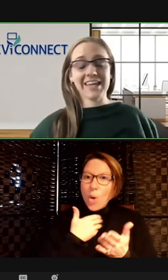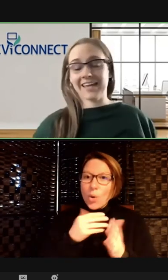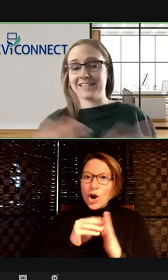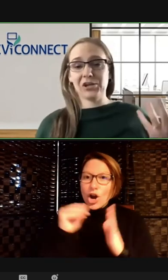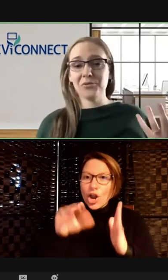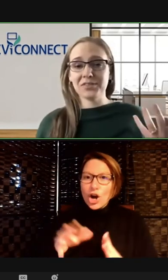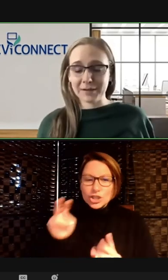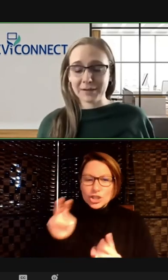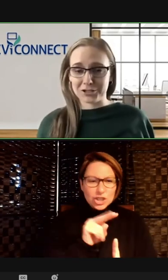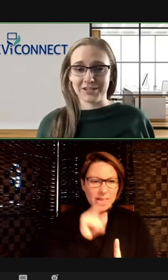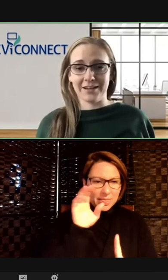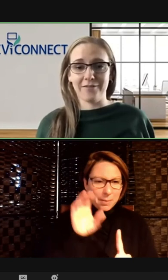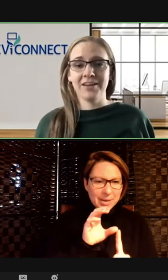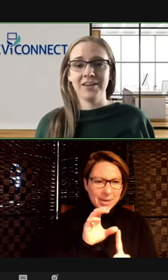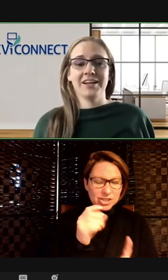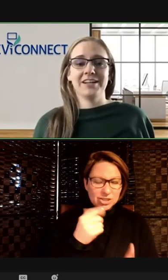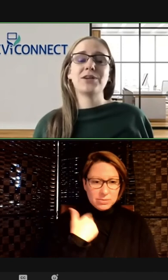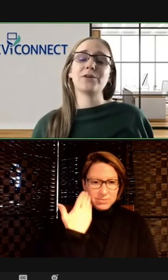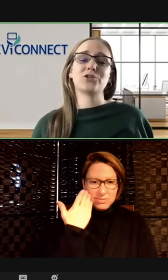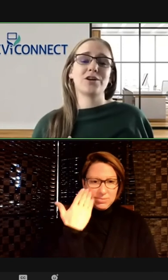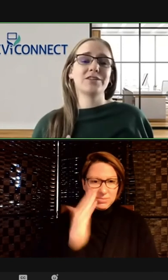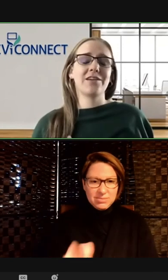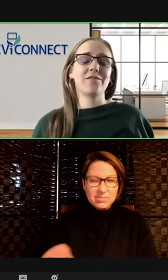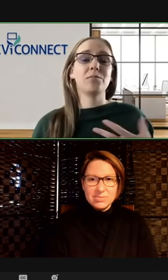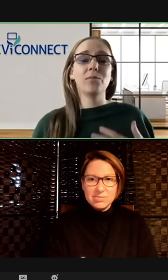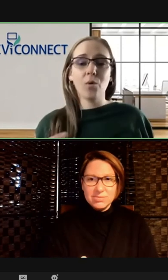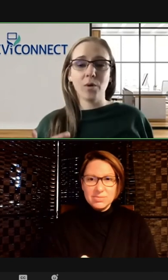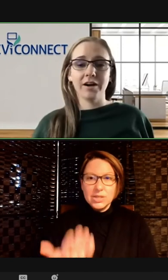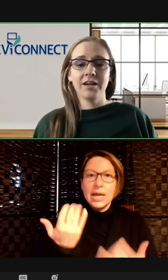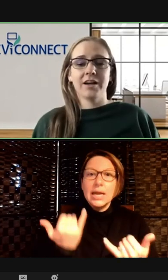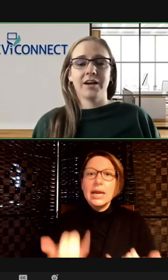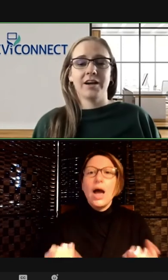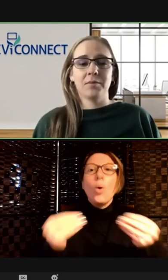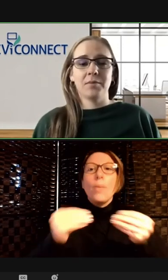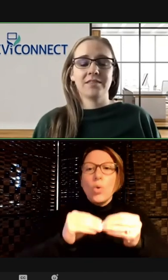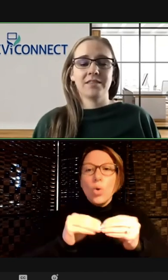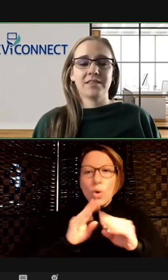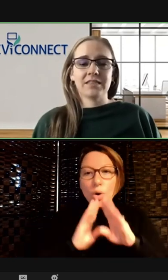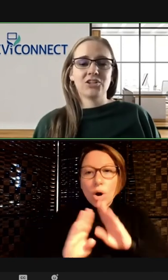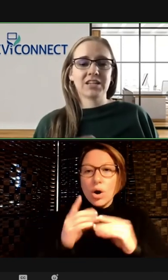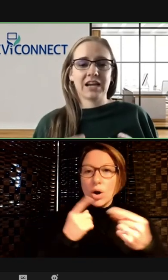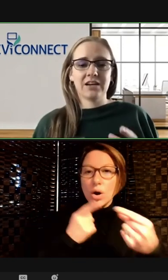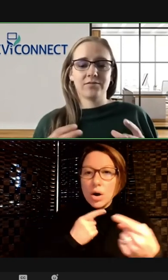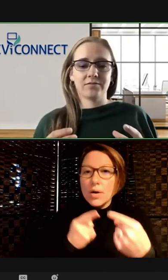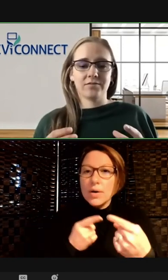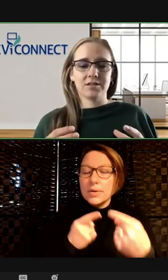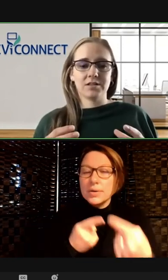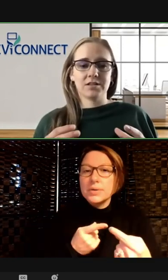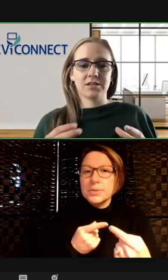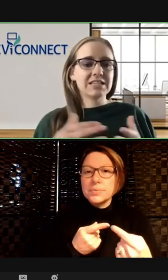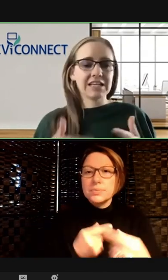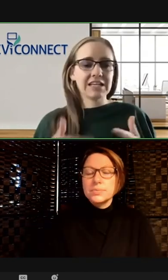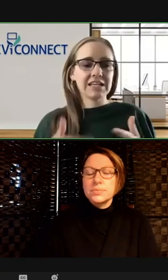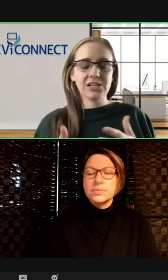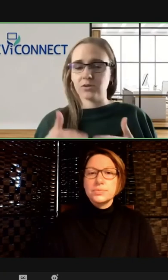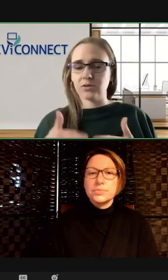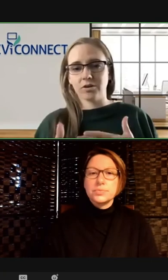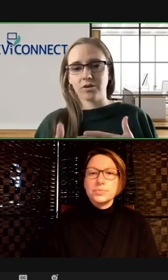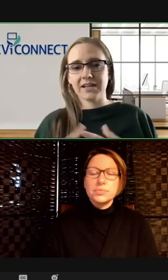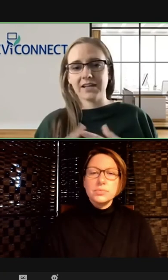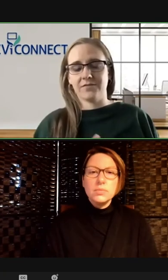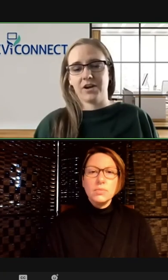because I can't tell you what this picture is of. And so now they're struggling even more. And they just kind of continue